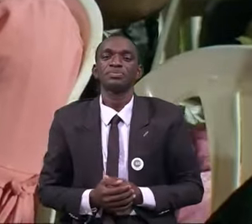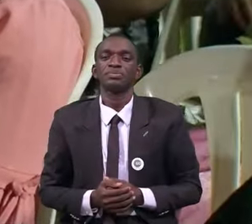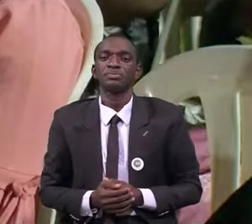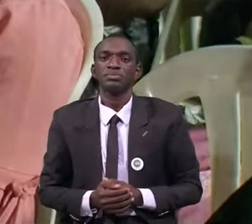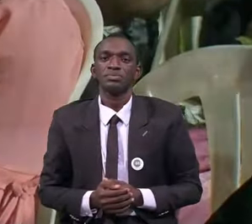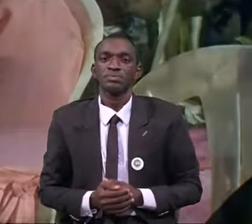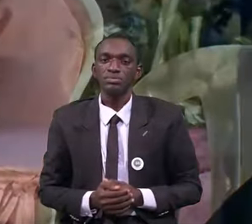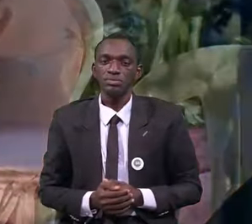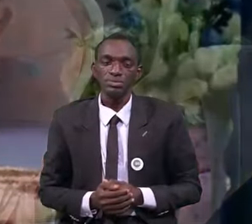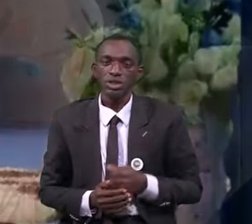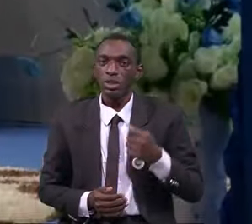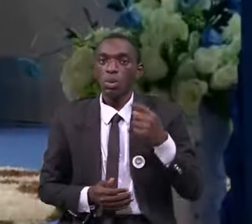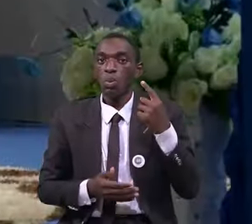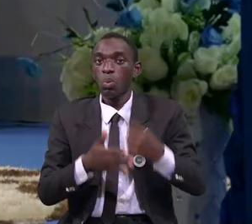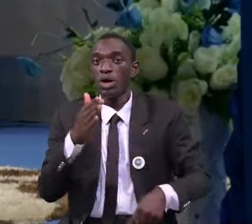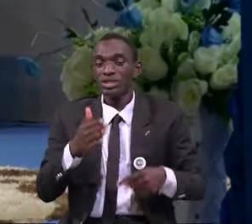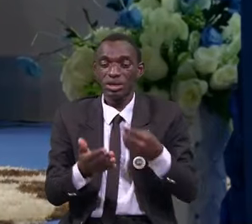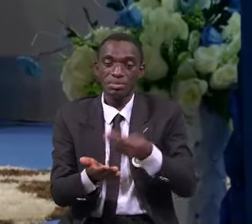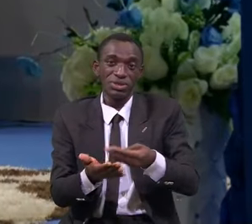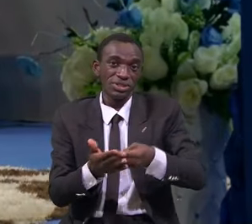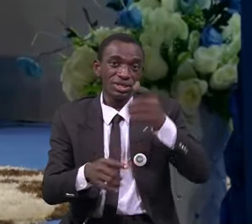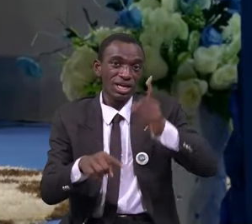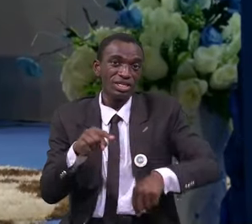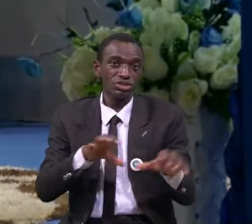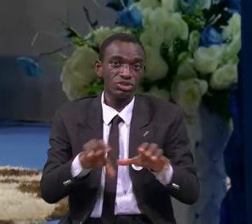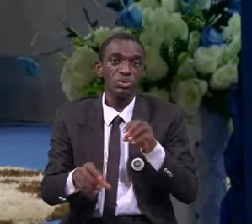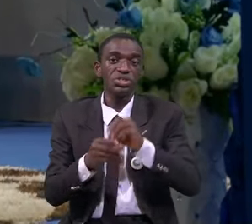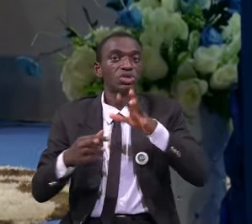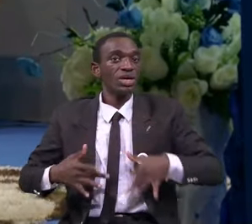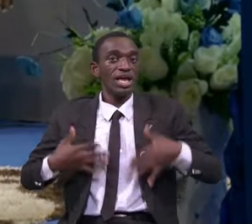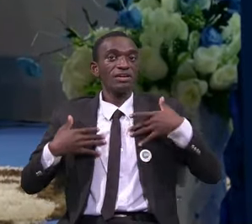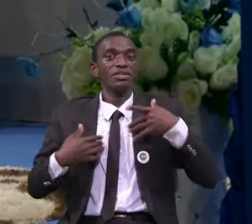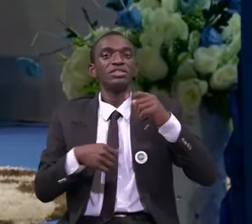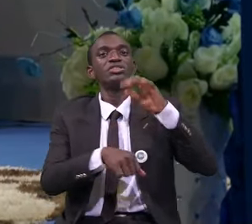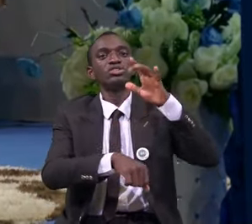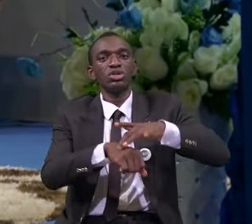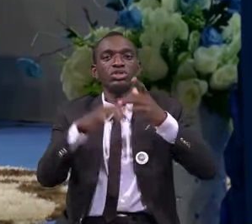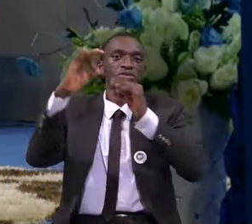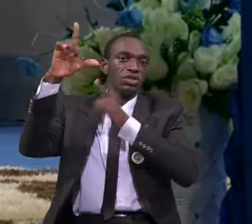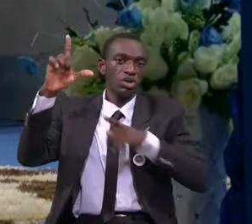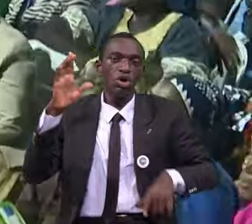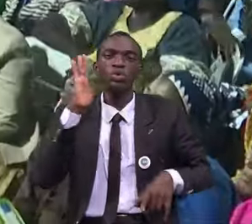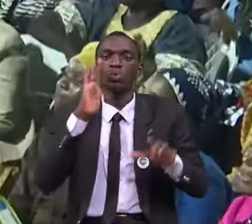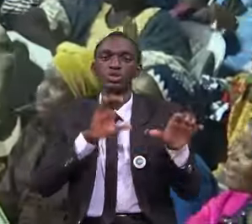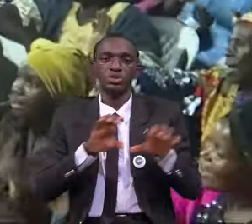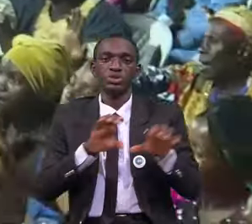What silver and gold cannot do in your life, the touch of the Lord will do in your